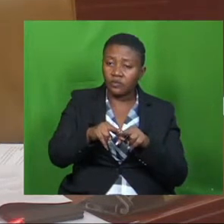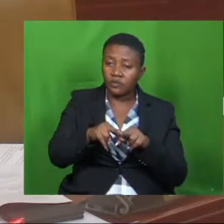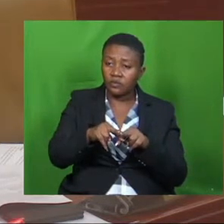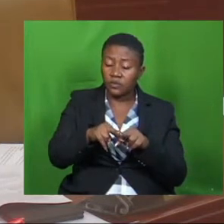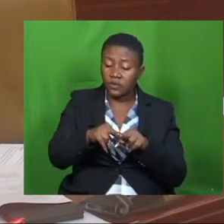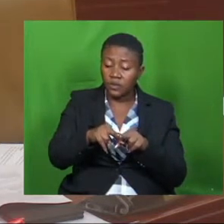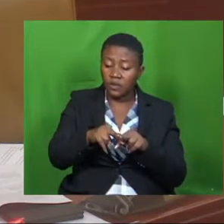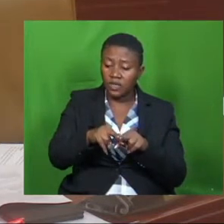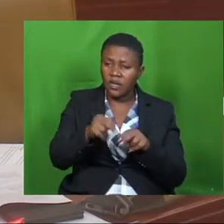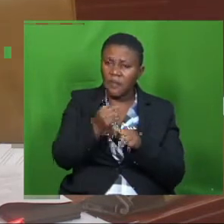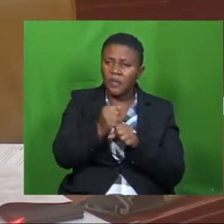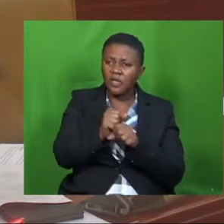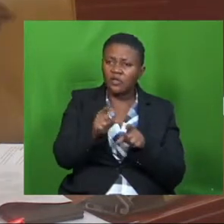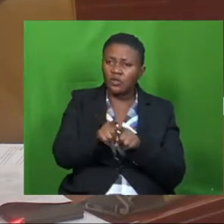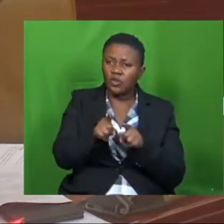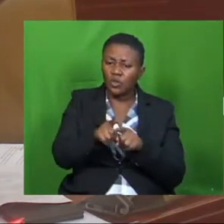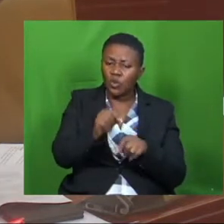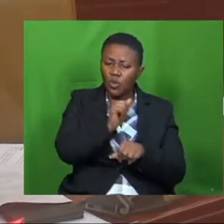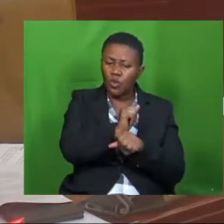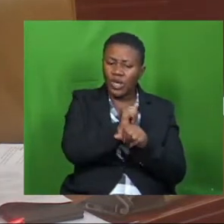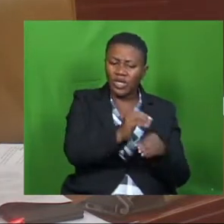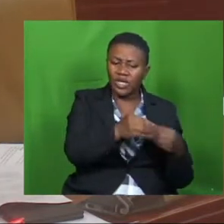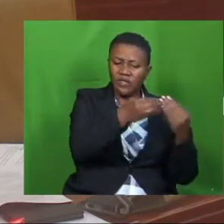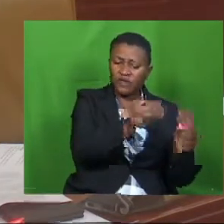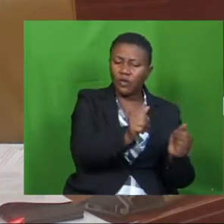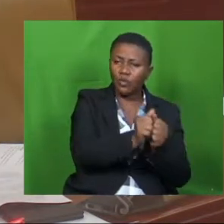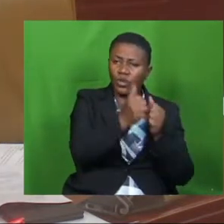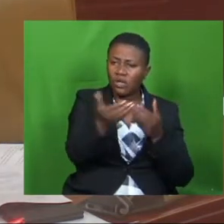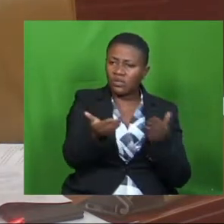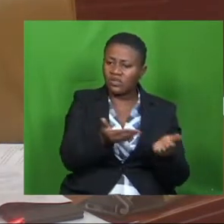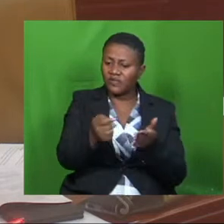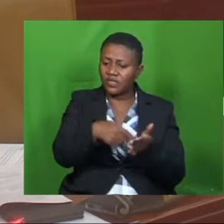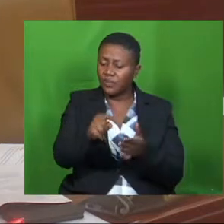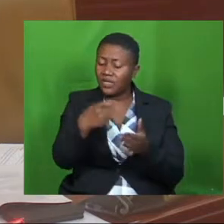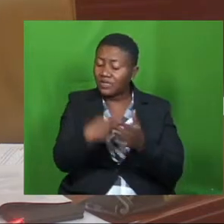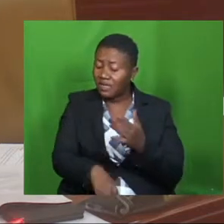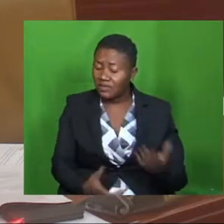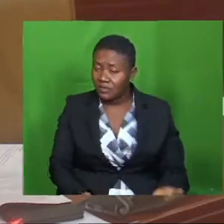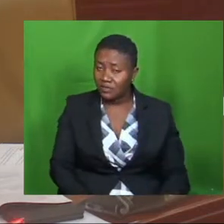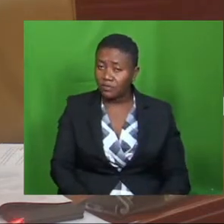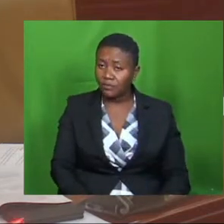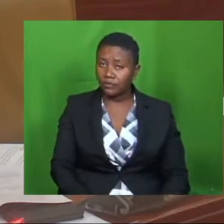for the infractions of people other than politicians. Look at